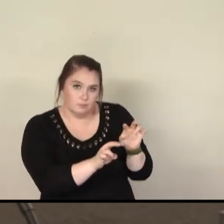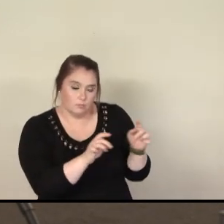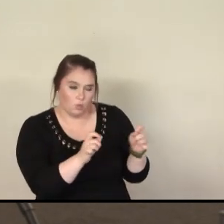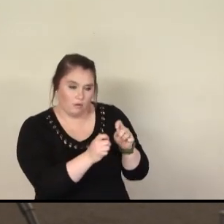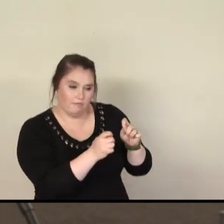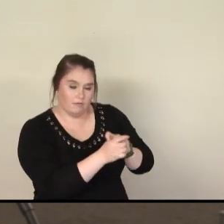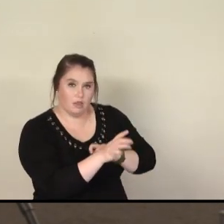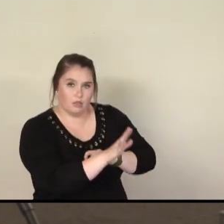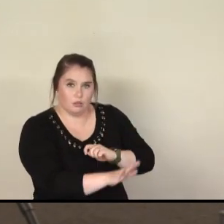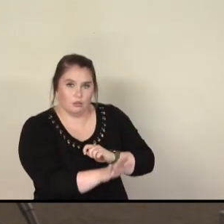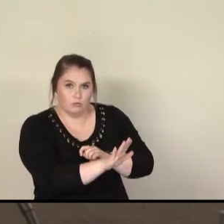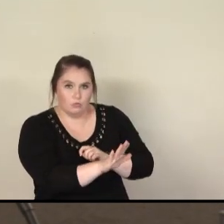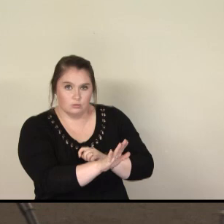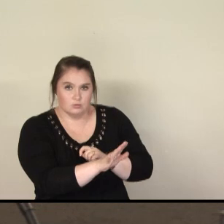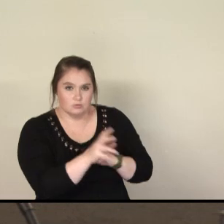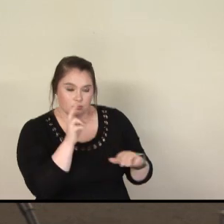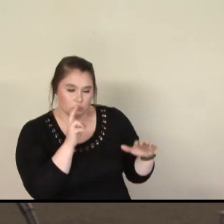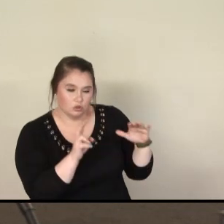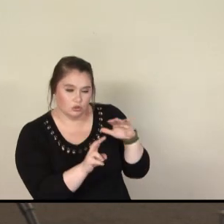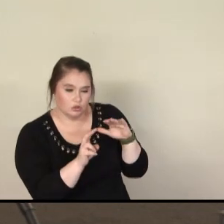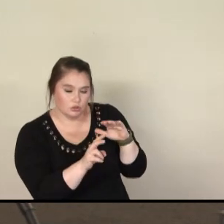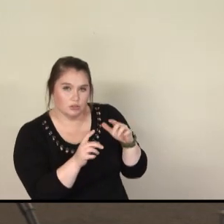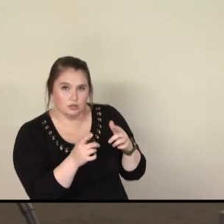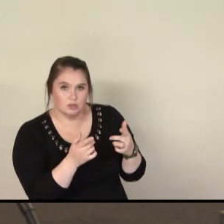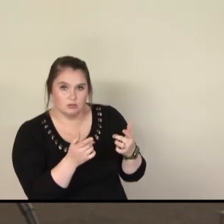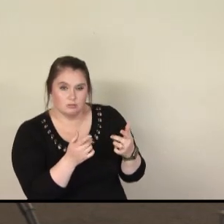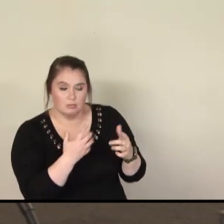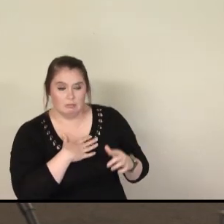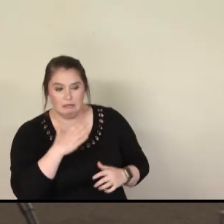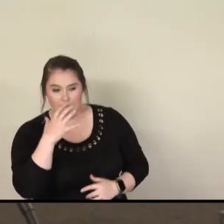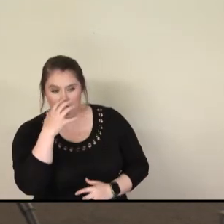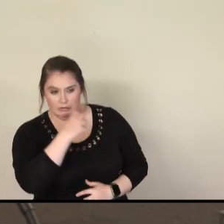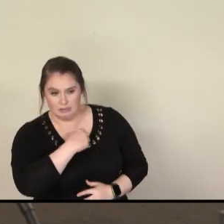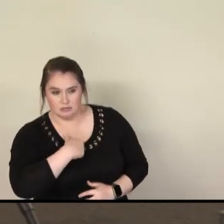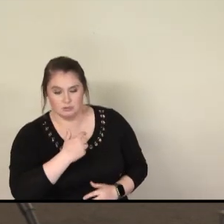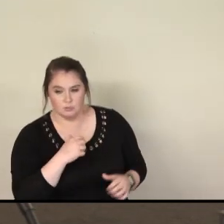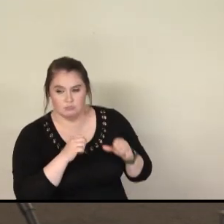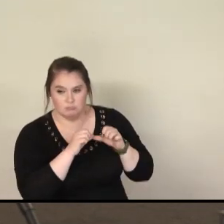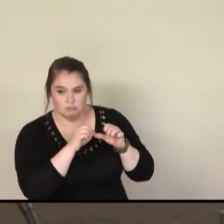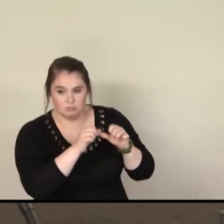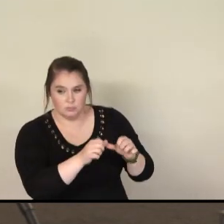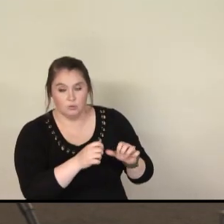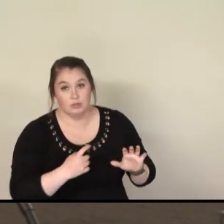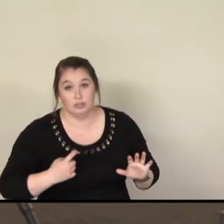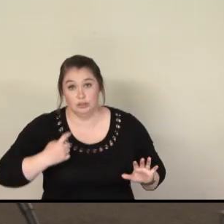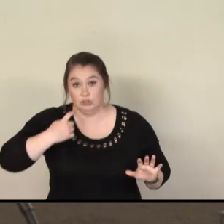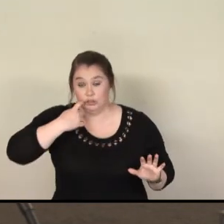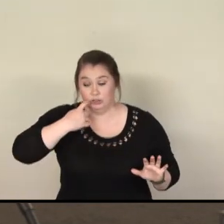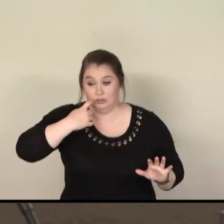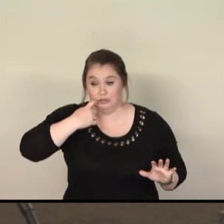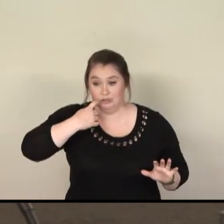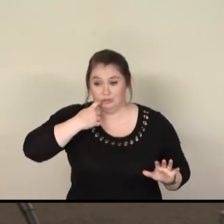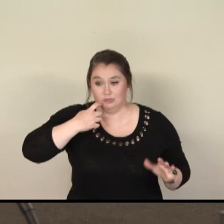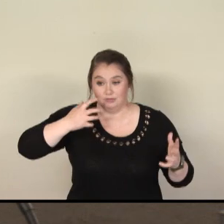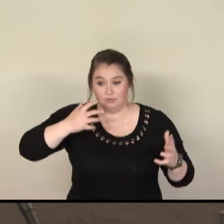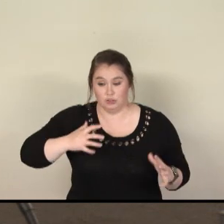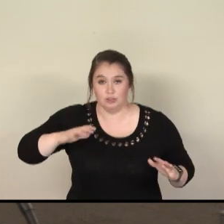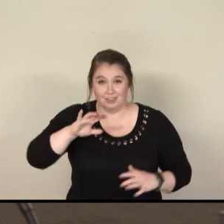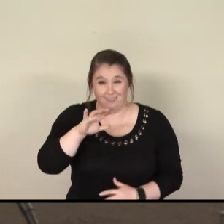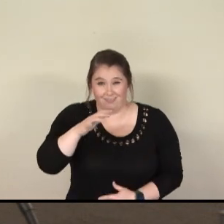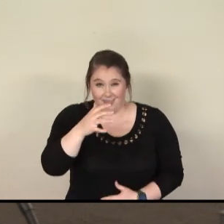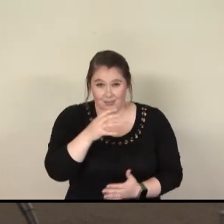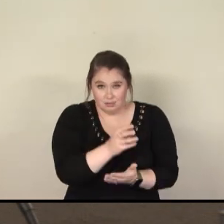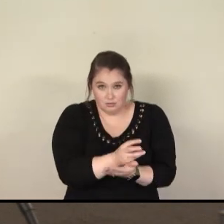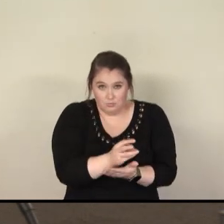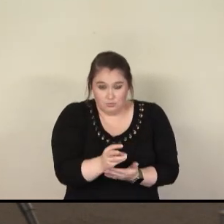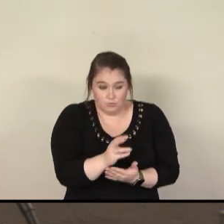refine those projections as we go through the next 6 weeks, or like I said, we just ended the 5th 6 weeks and working